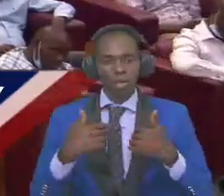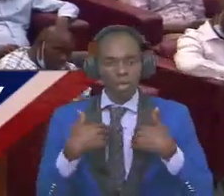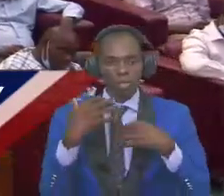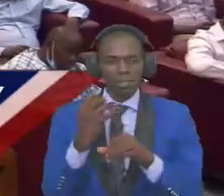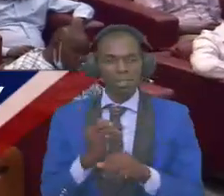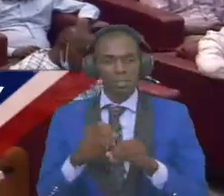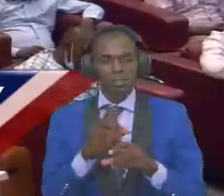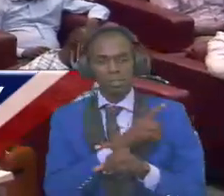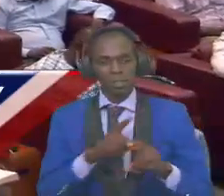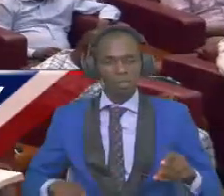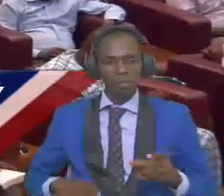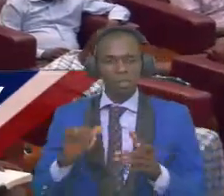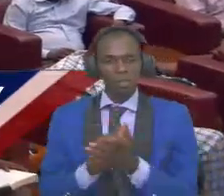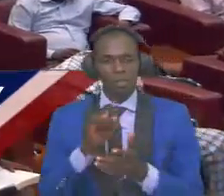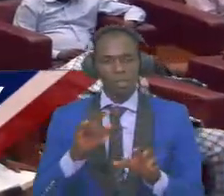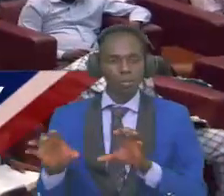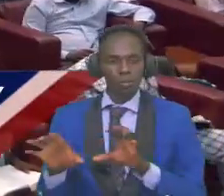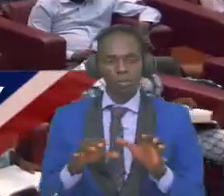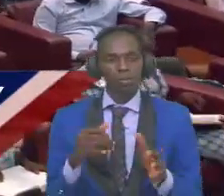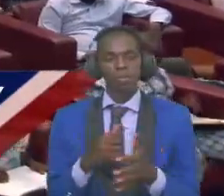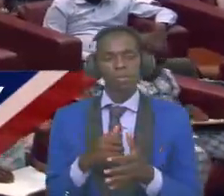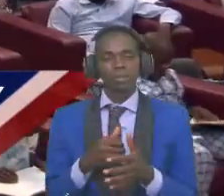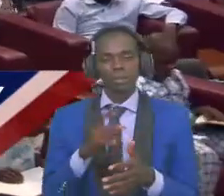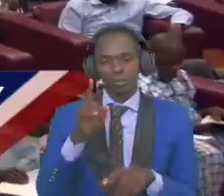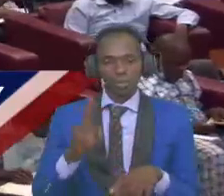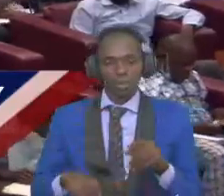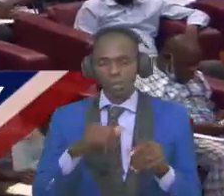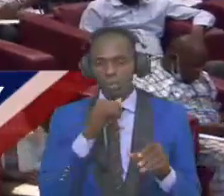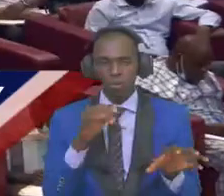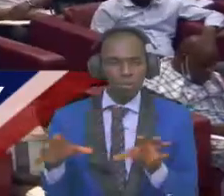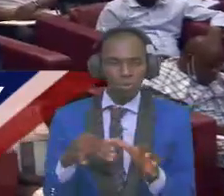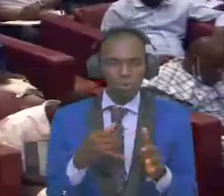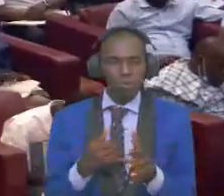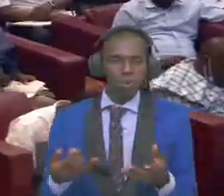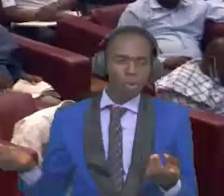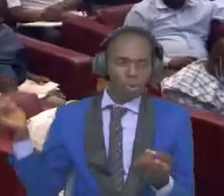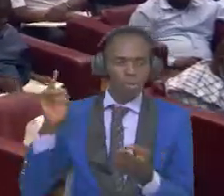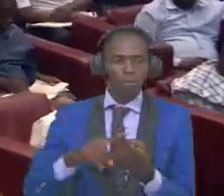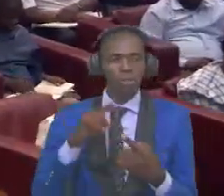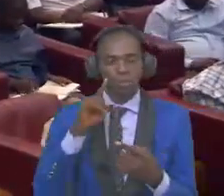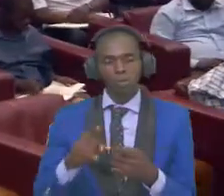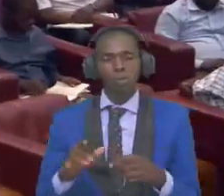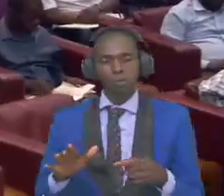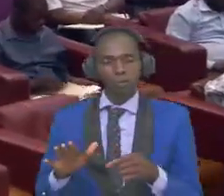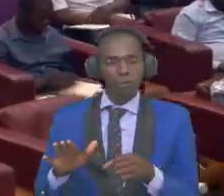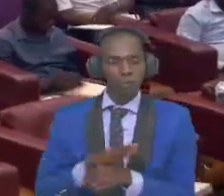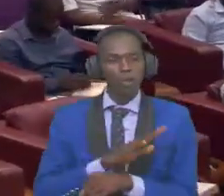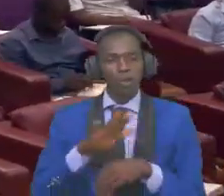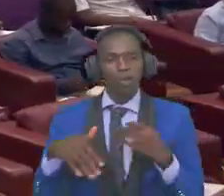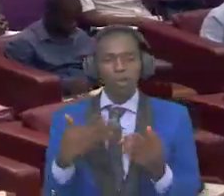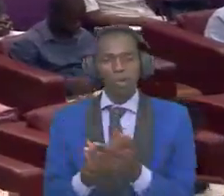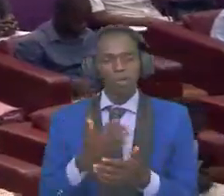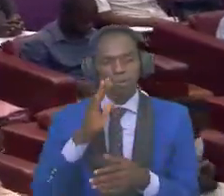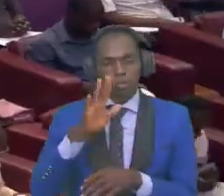thou fulfill it. You cannot fulfill it except you fill all your time,